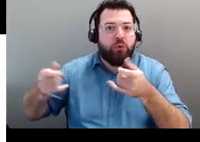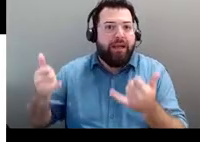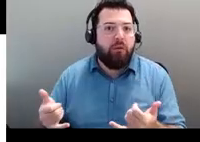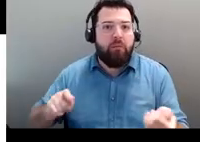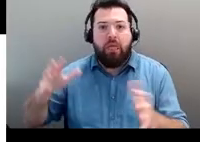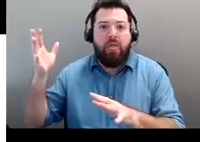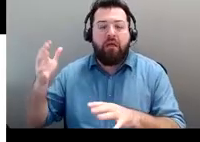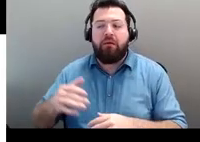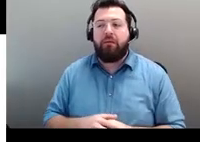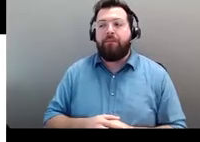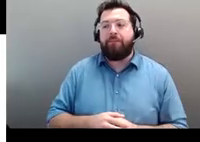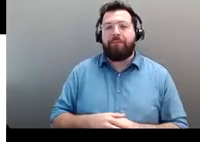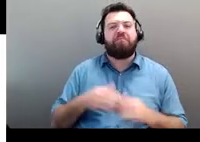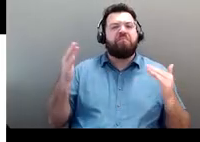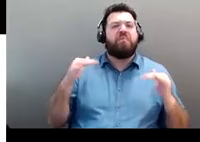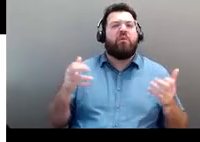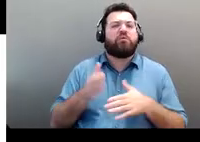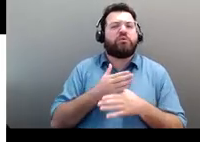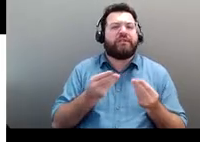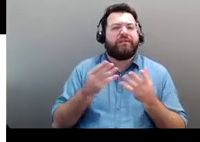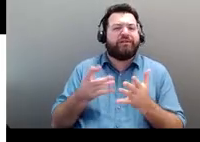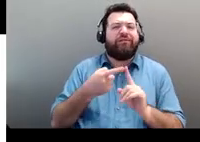of Tristan Harris. Tristan Harris,